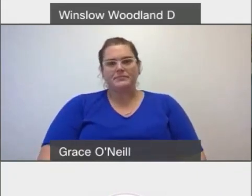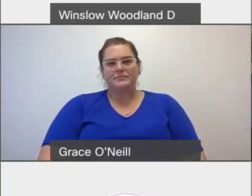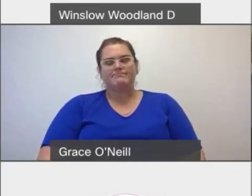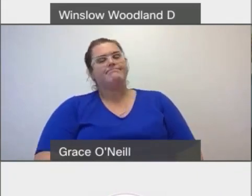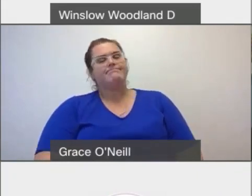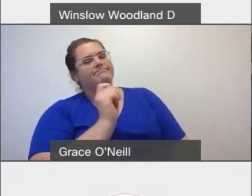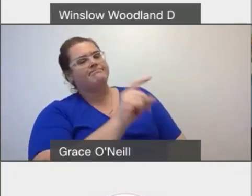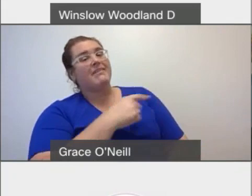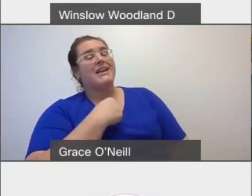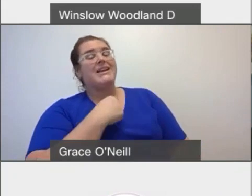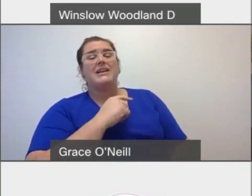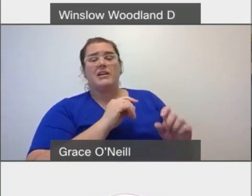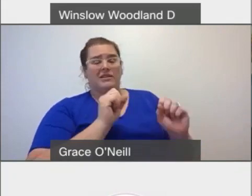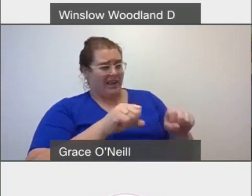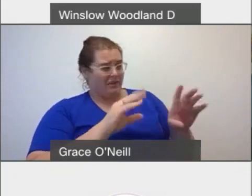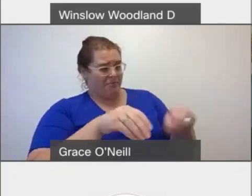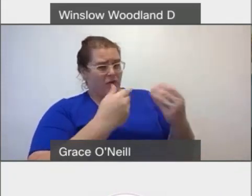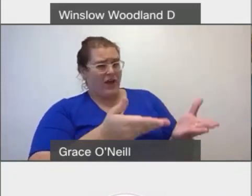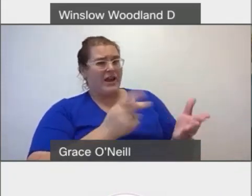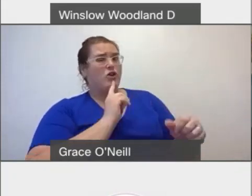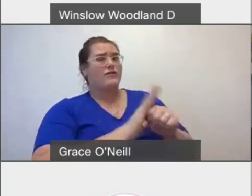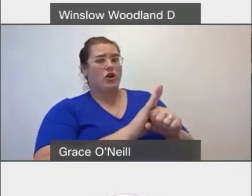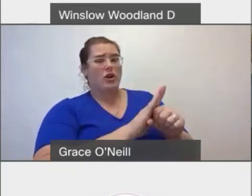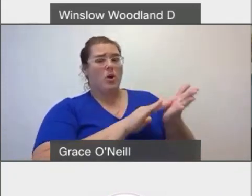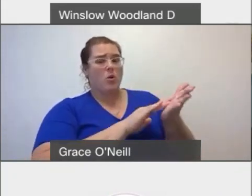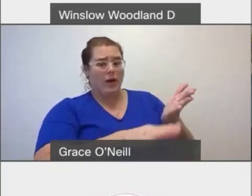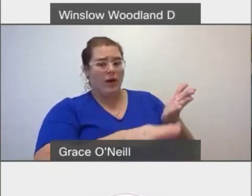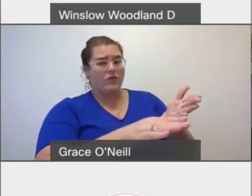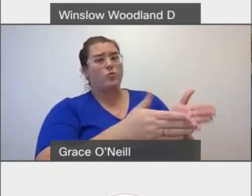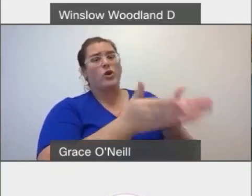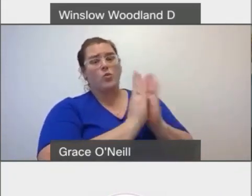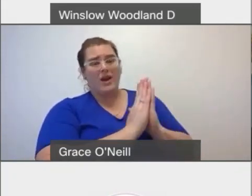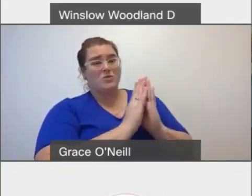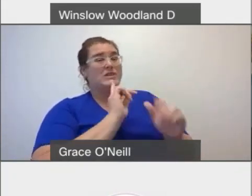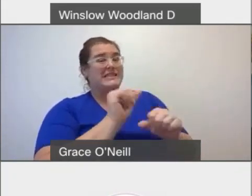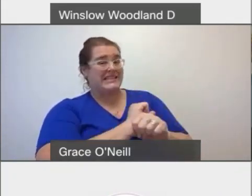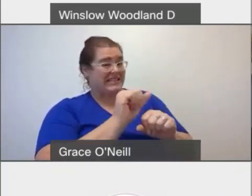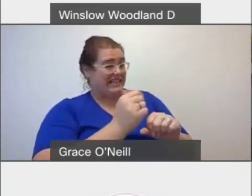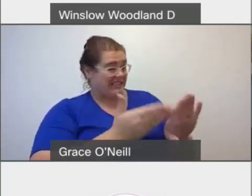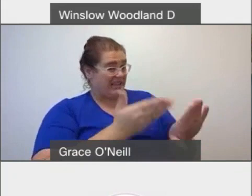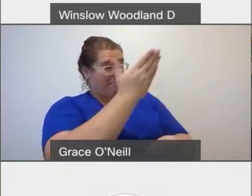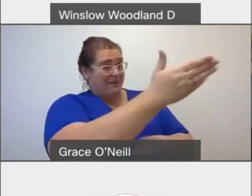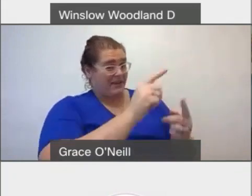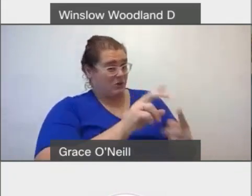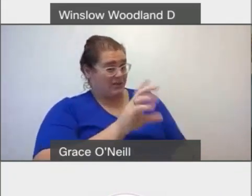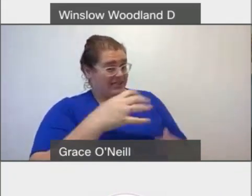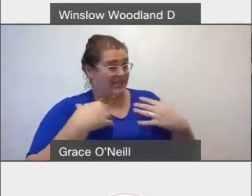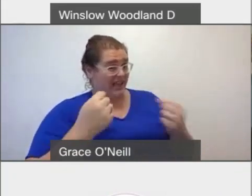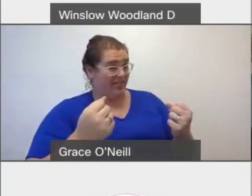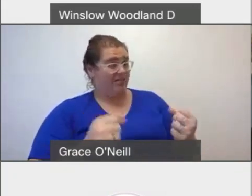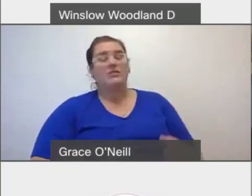Is there a way for a provider to confirm a waiver request was indeed submitted to DC Health?